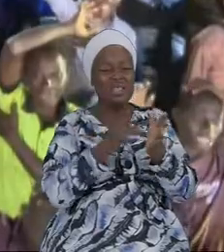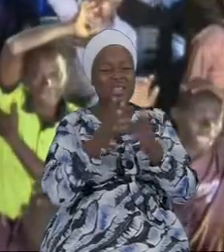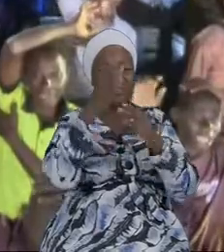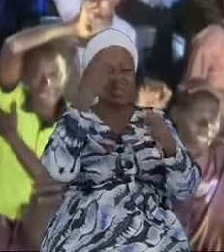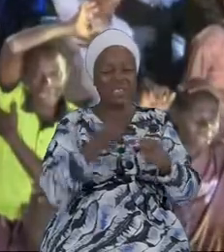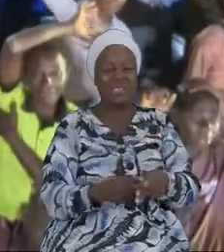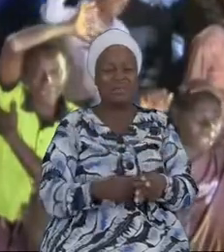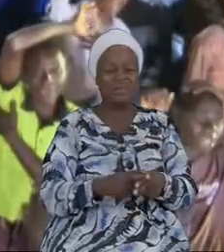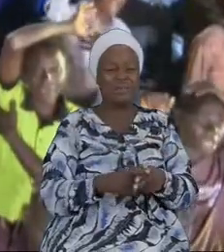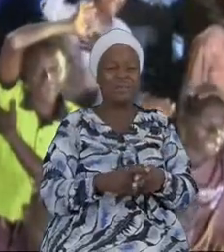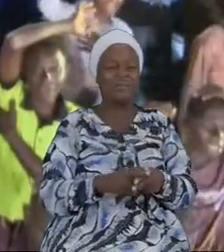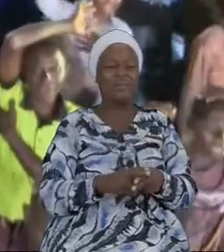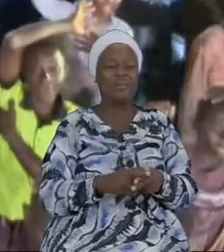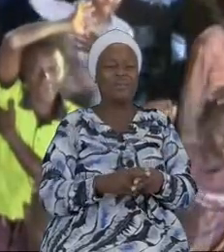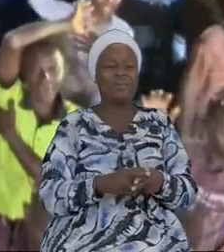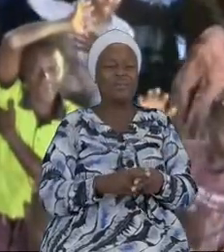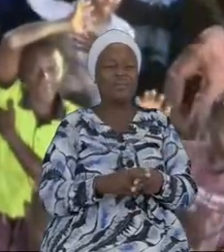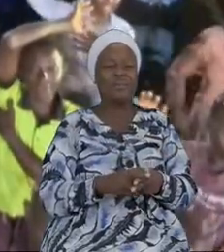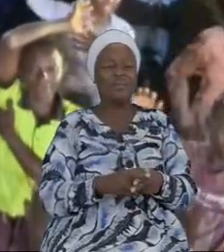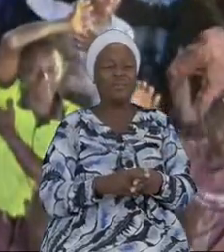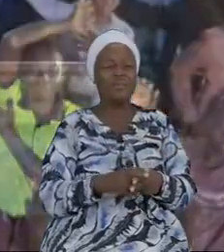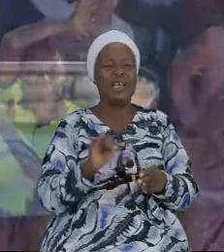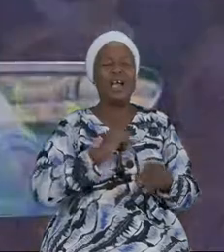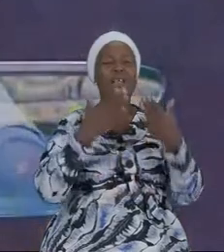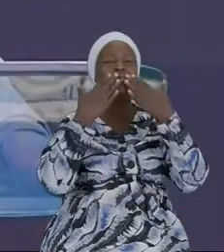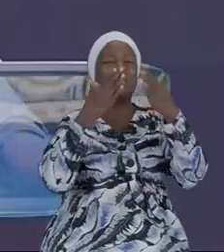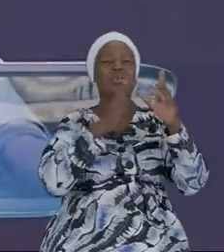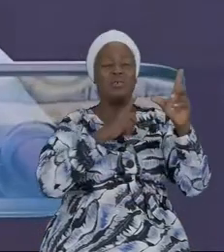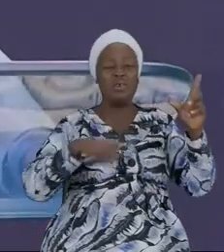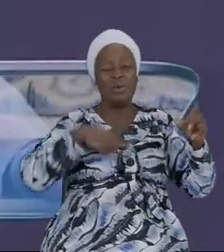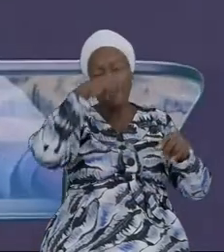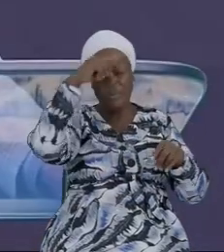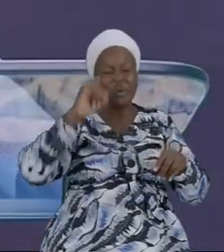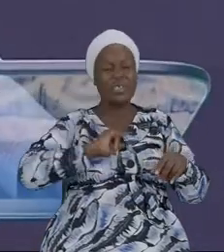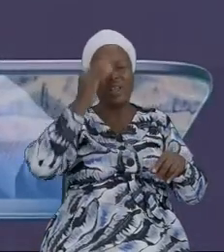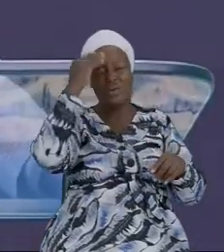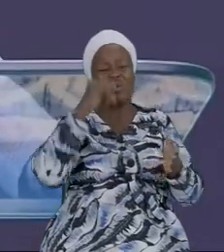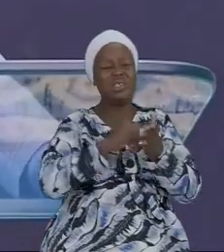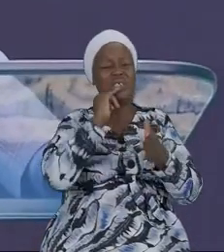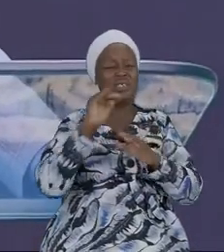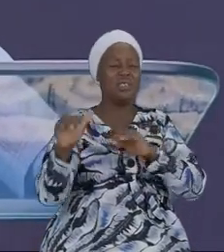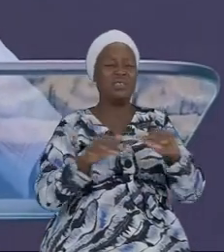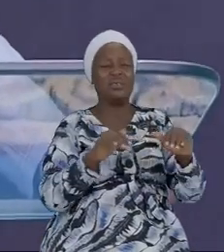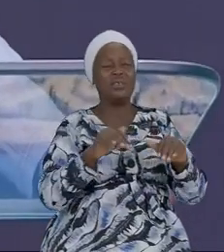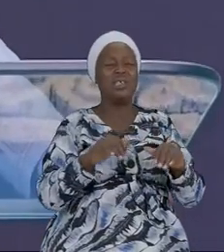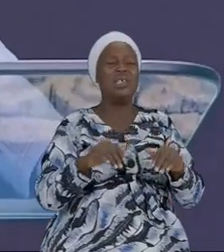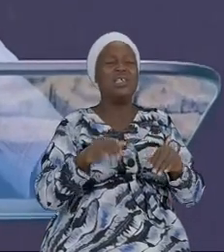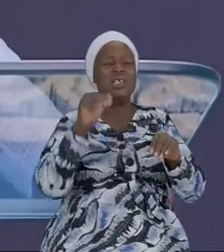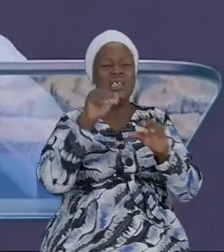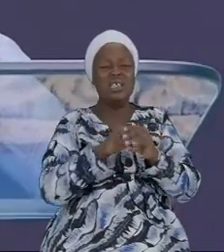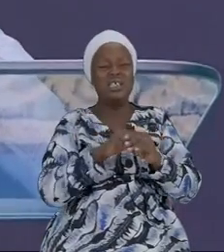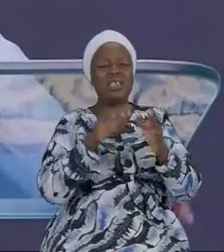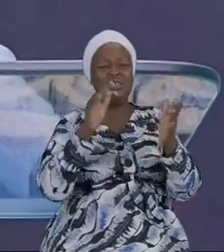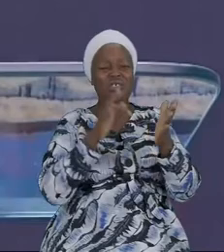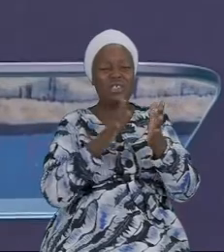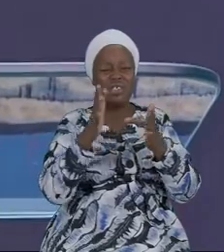Jesus' name. I thank you, Lord, because I know it is done. In